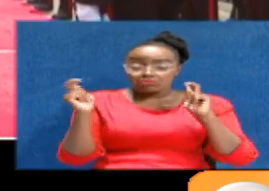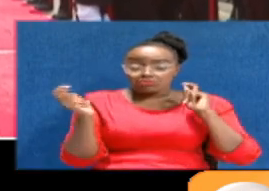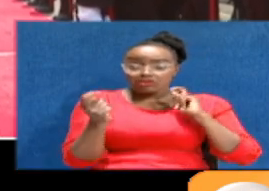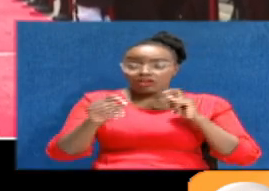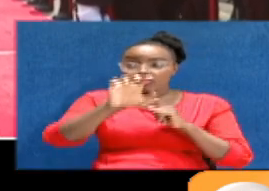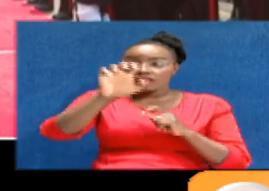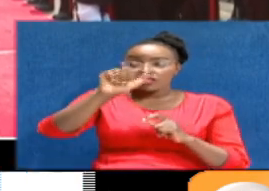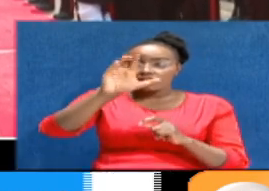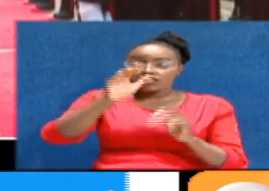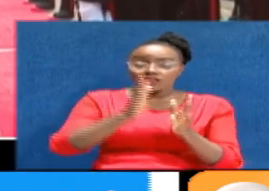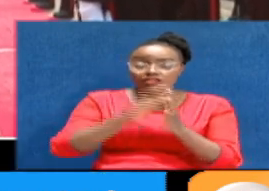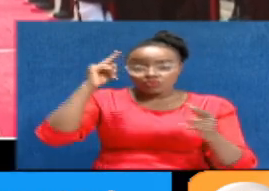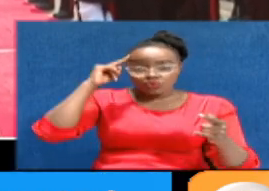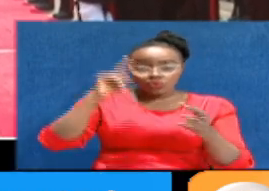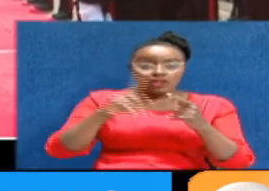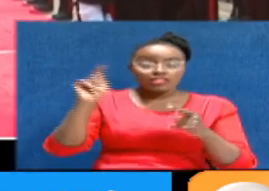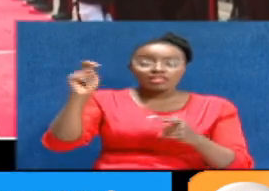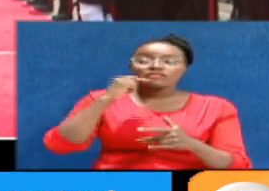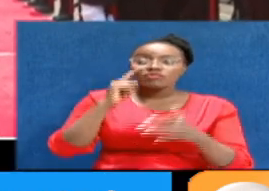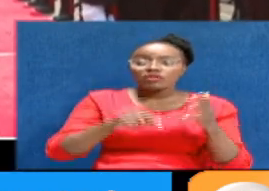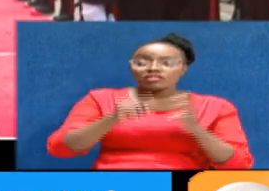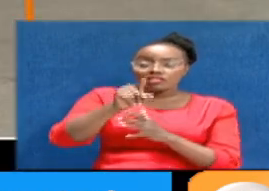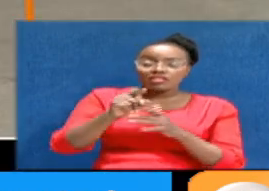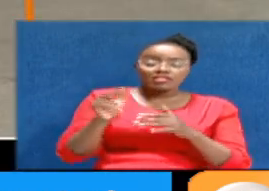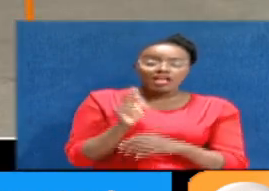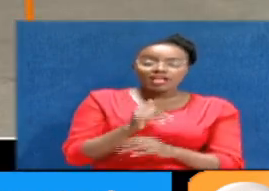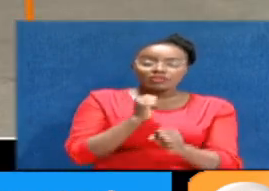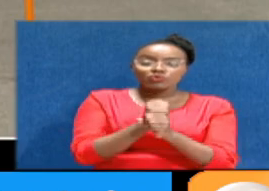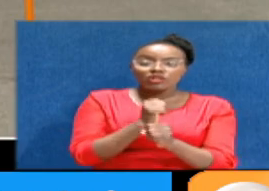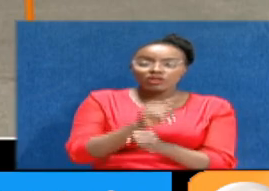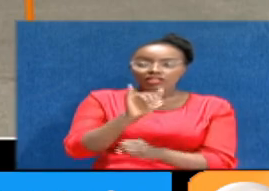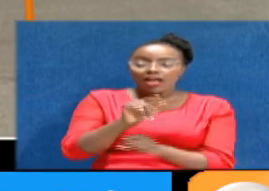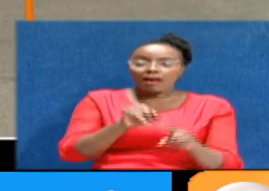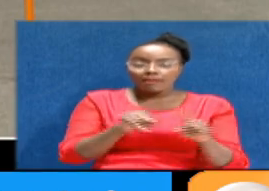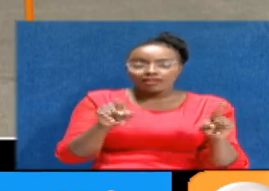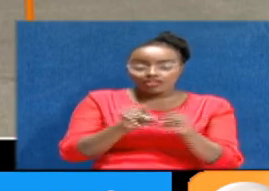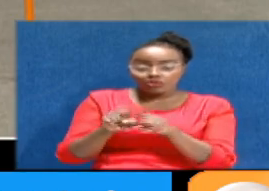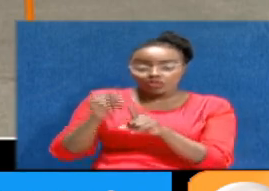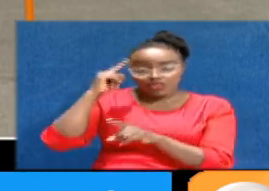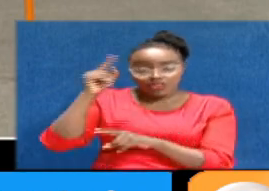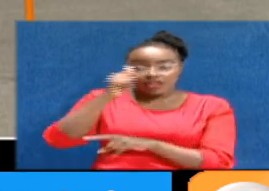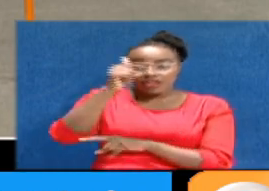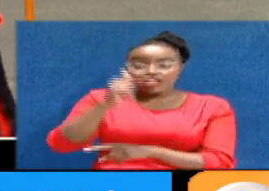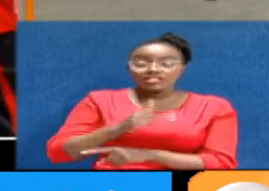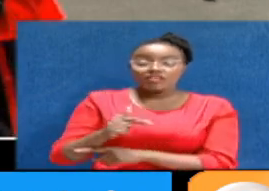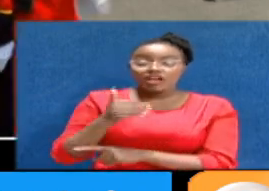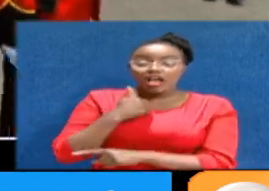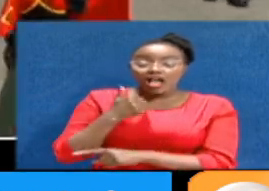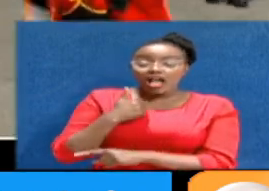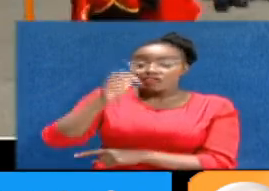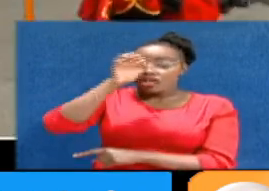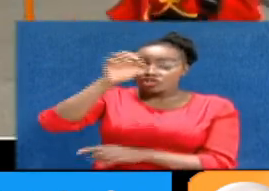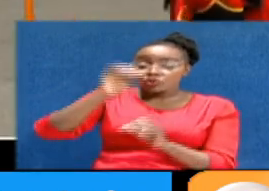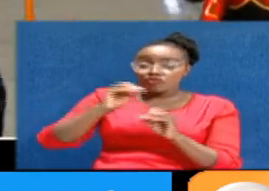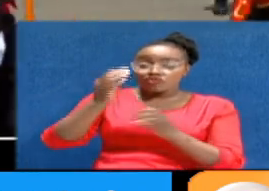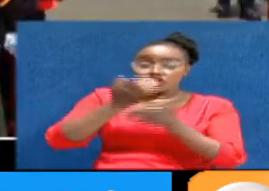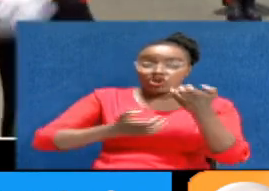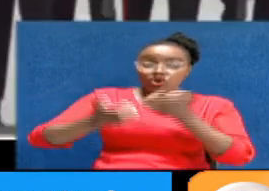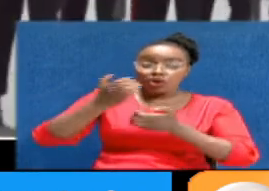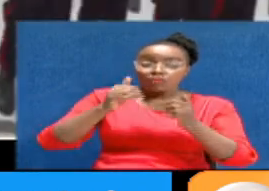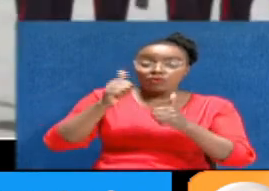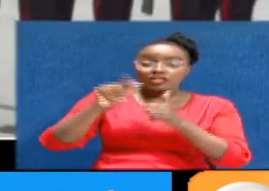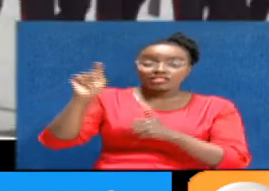the EAC and towards Kenya and to say, you know, this is where we're going. But I think Tanzania is no pushover when it comes to